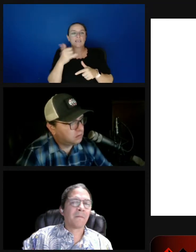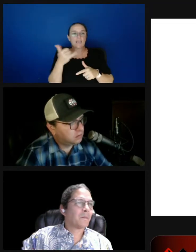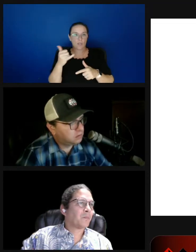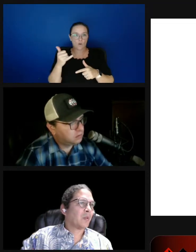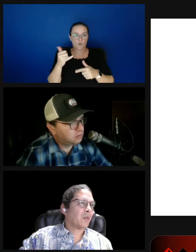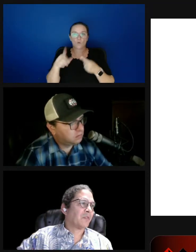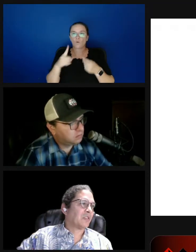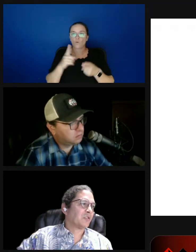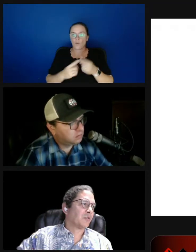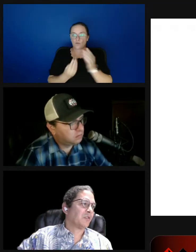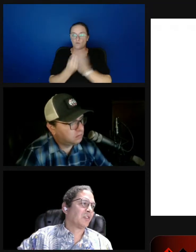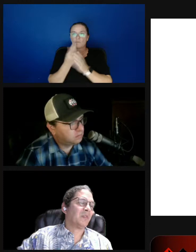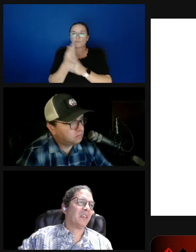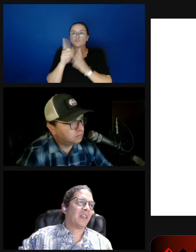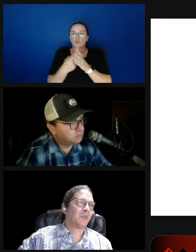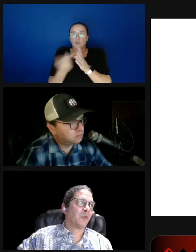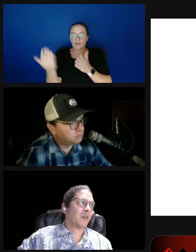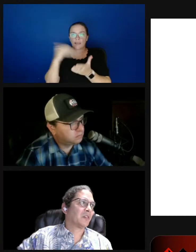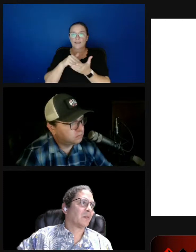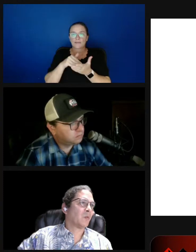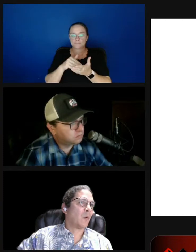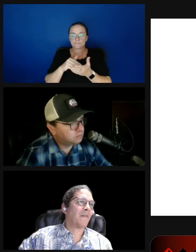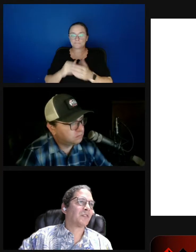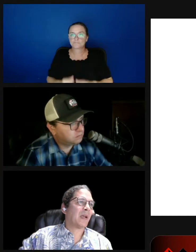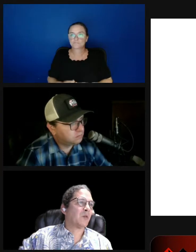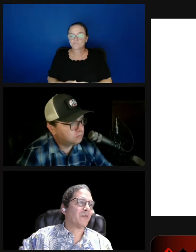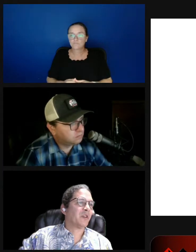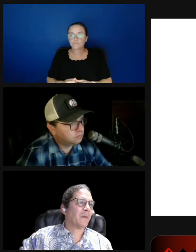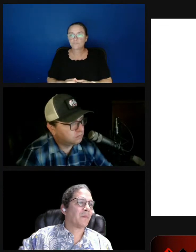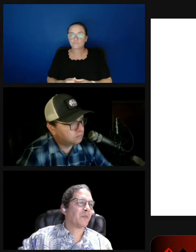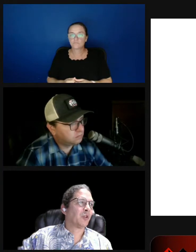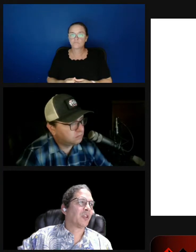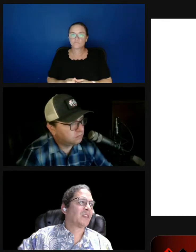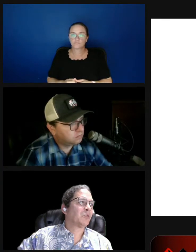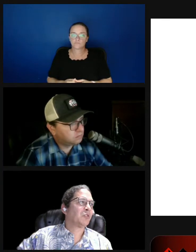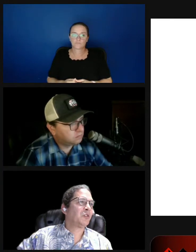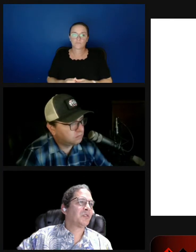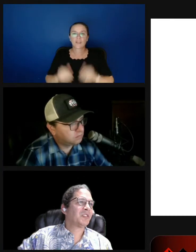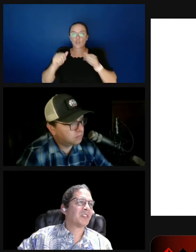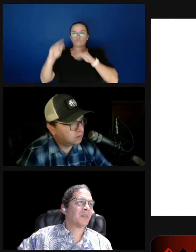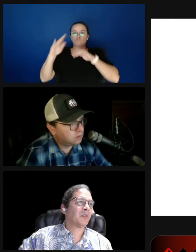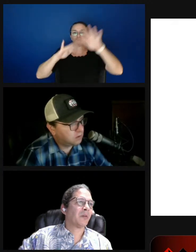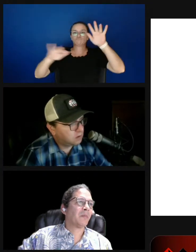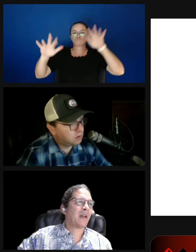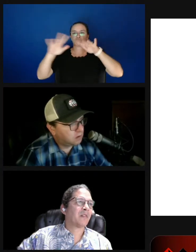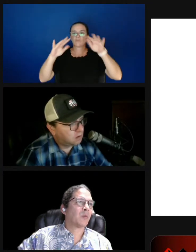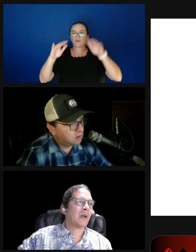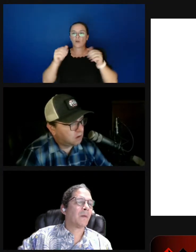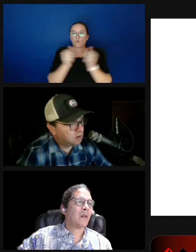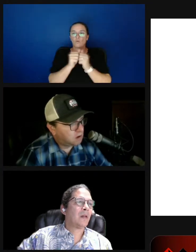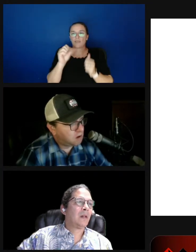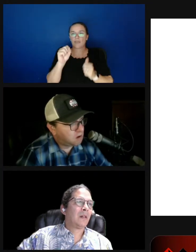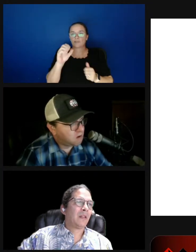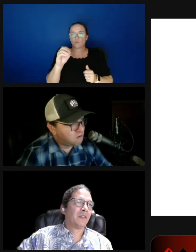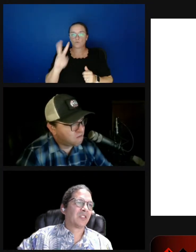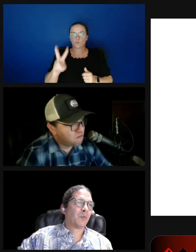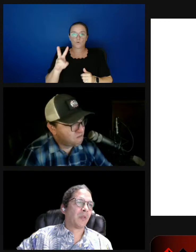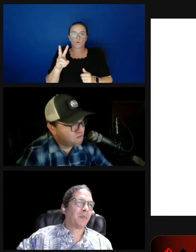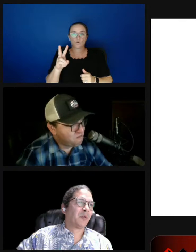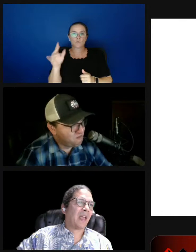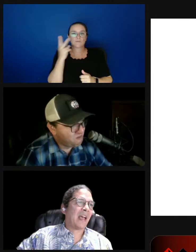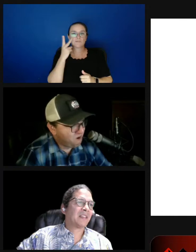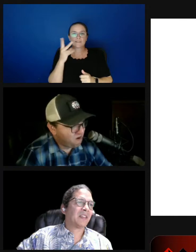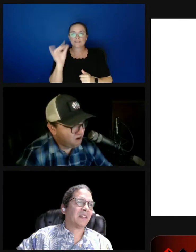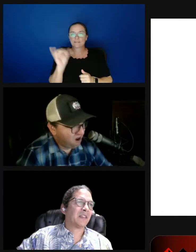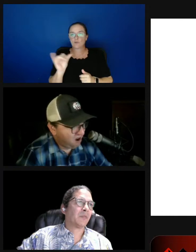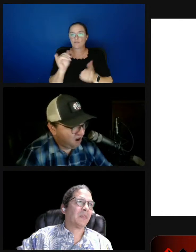began. And so certainly could be the case where it wafts back over here. And if we look at SO2, you see a similar pattern as well. This is more the